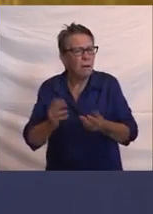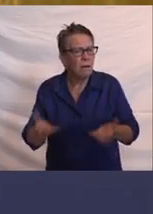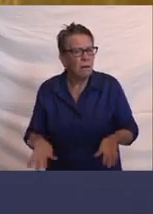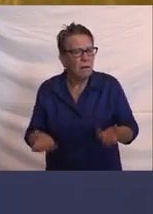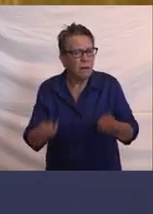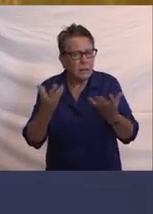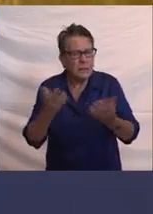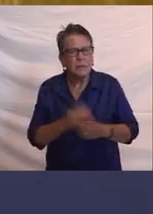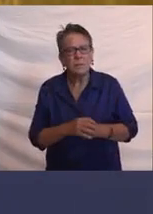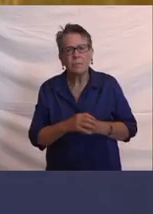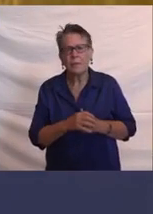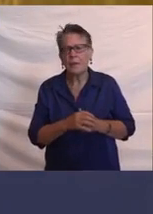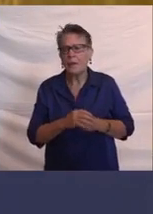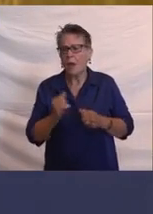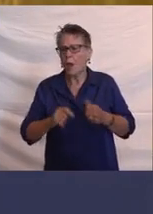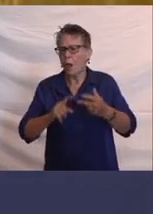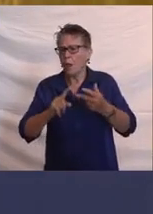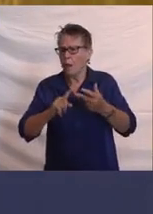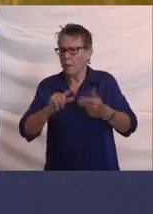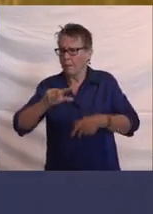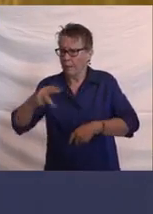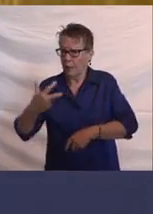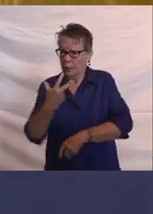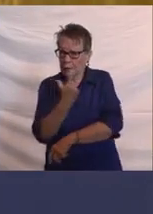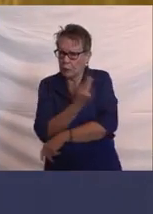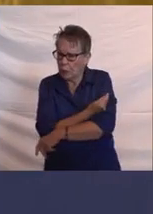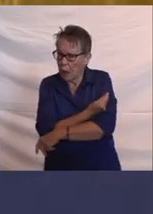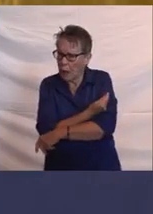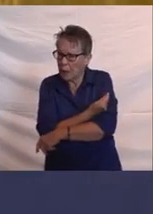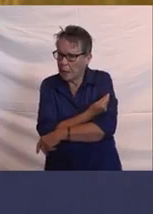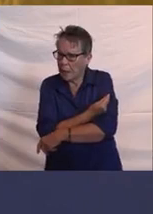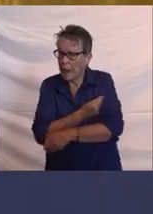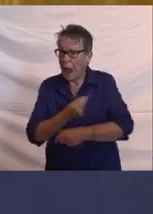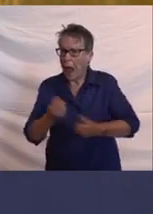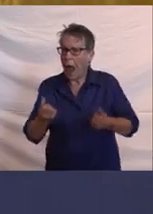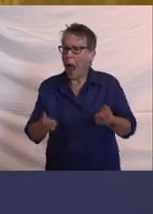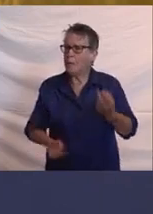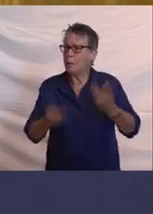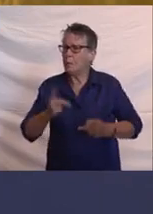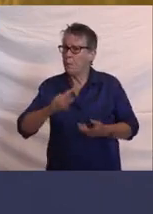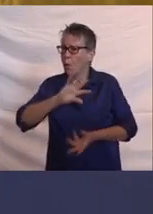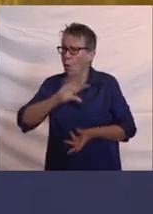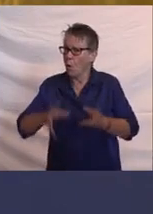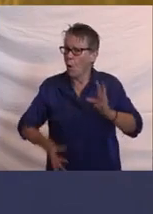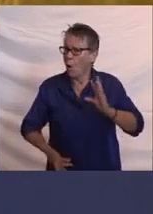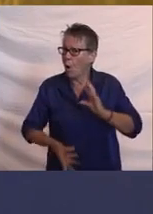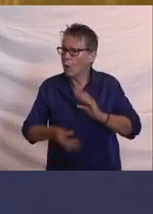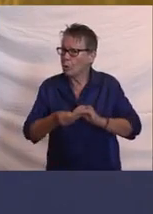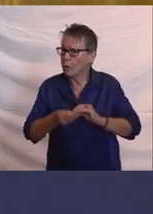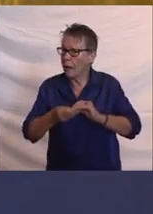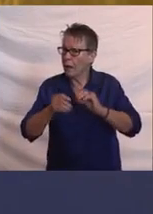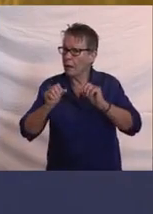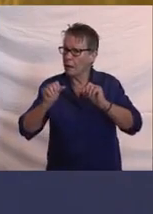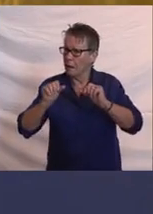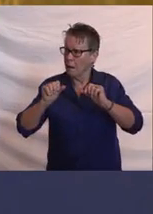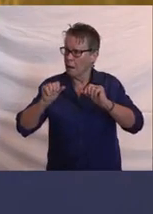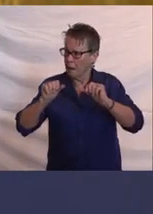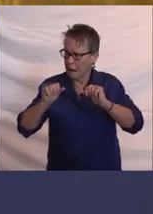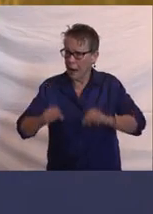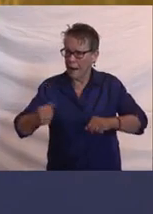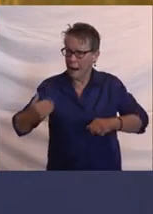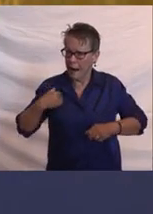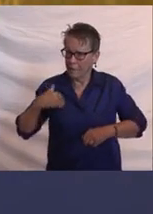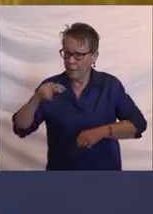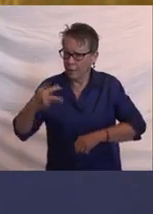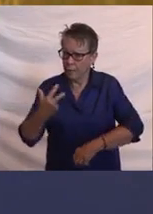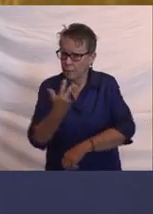how many people in New Jersey are eligible for the booster shots that stands? What does the infrastructure need to look like to administer booster